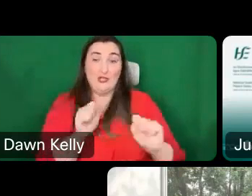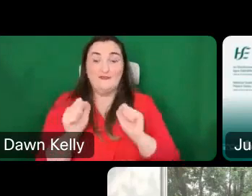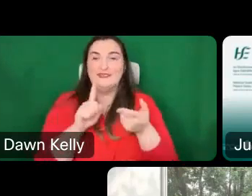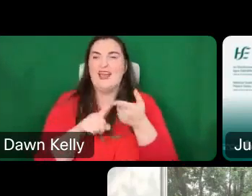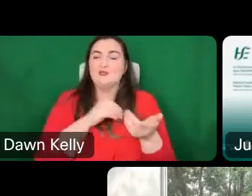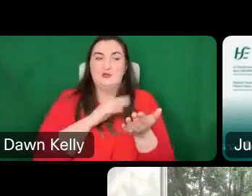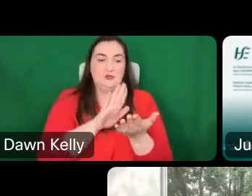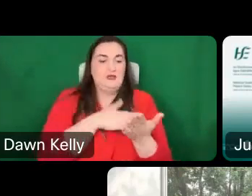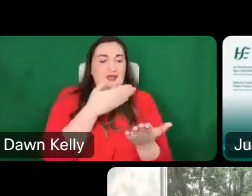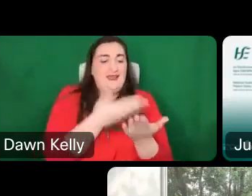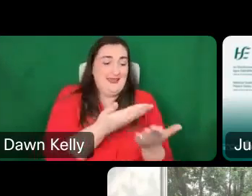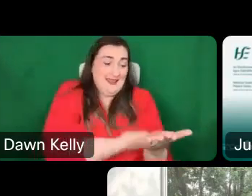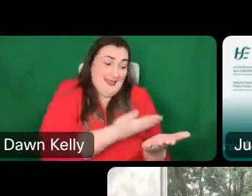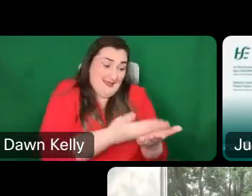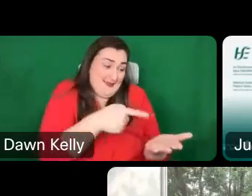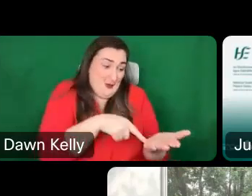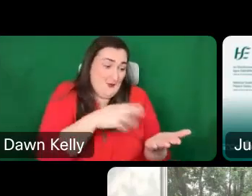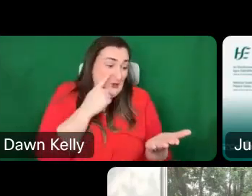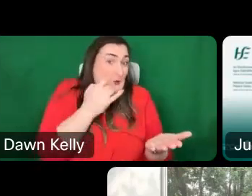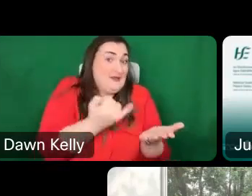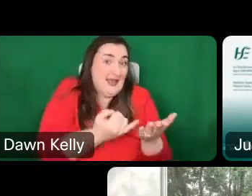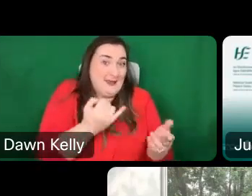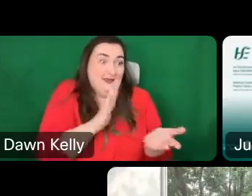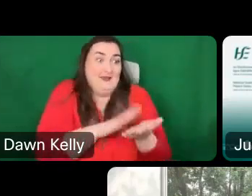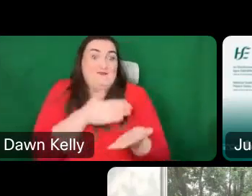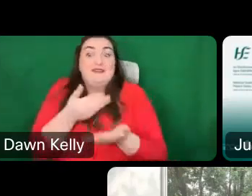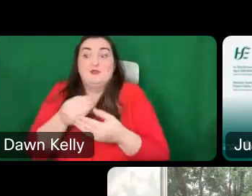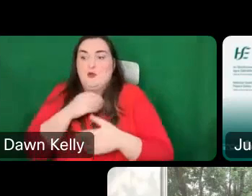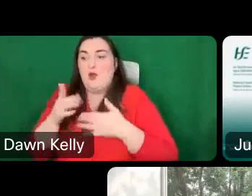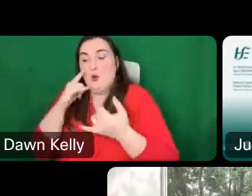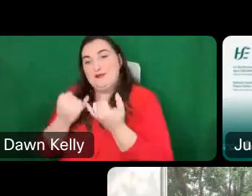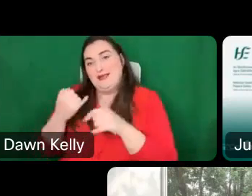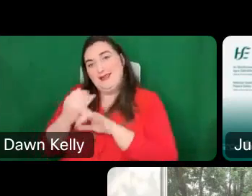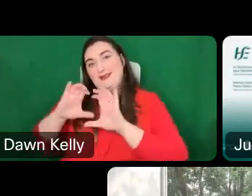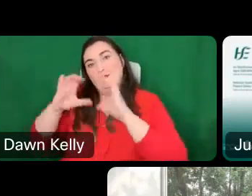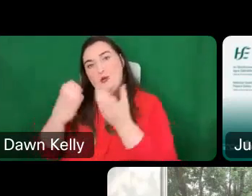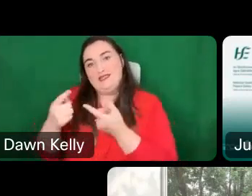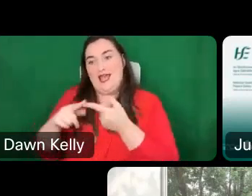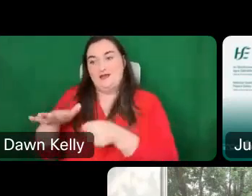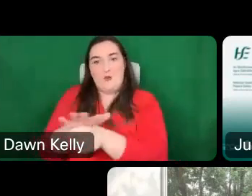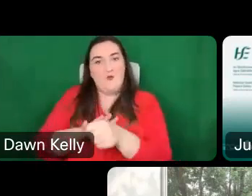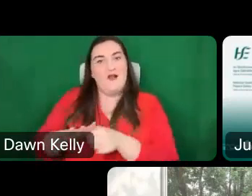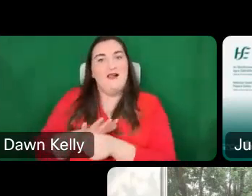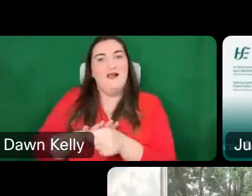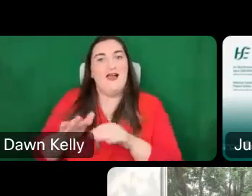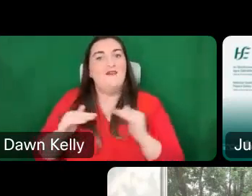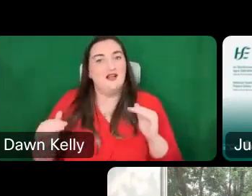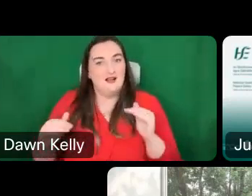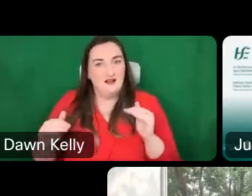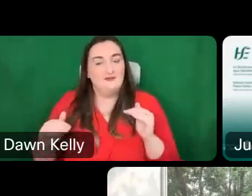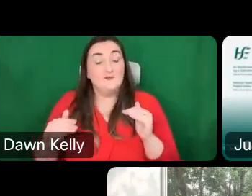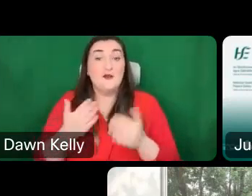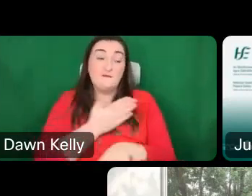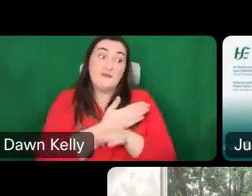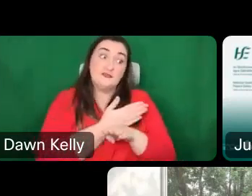what the Act looks like back here in the community and locally. And, you know, from initial scoping, it certainly looks